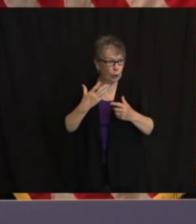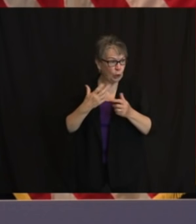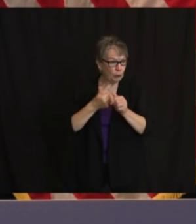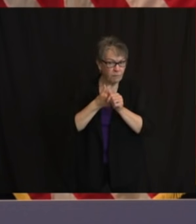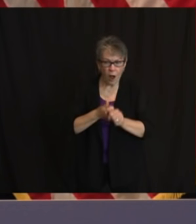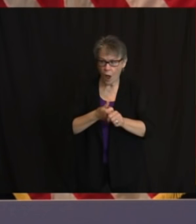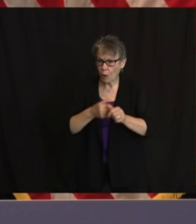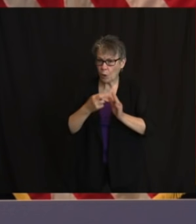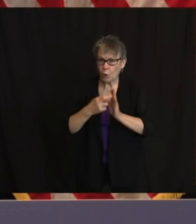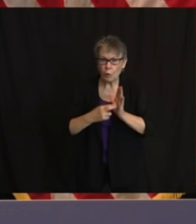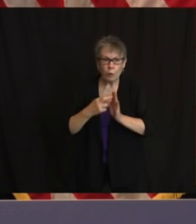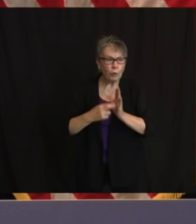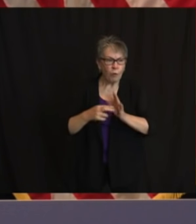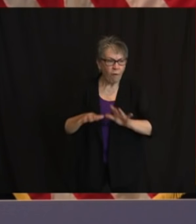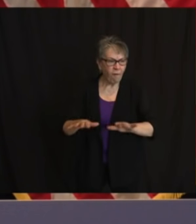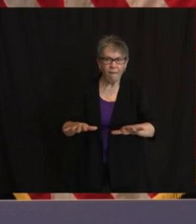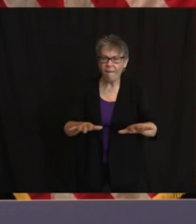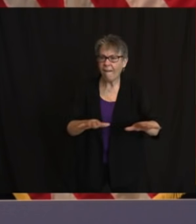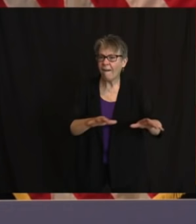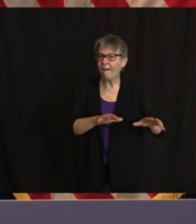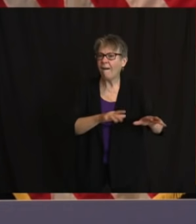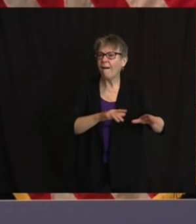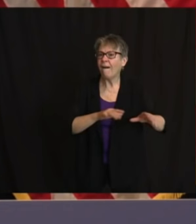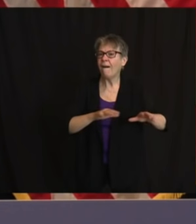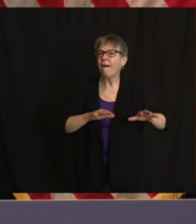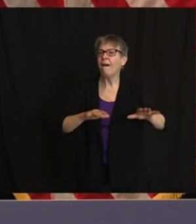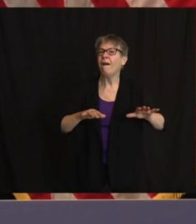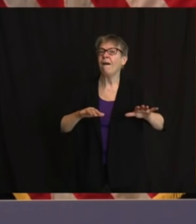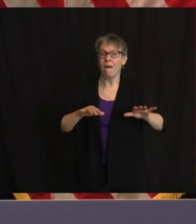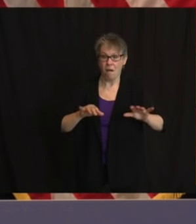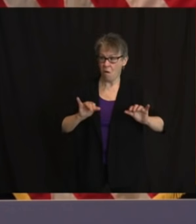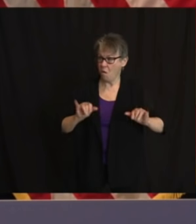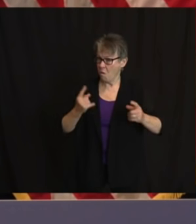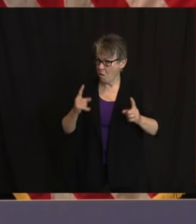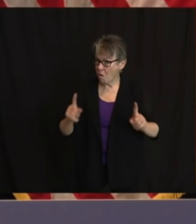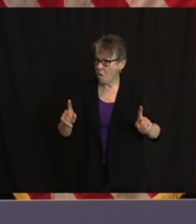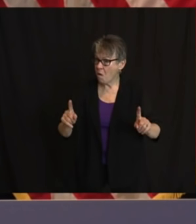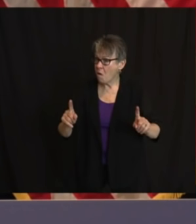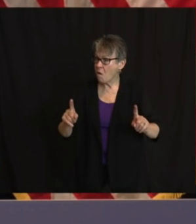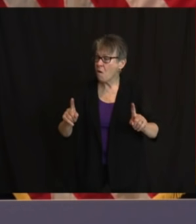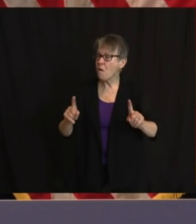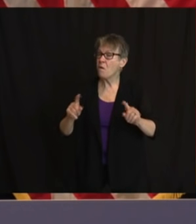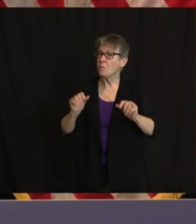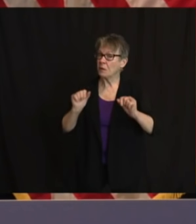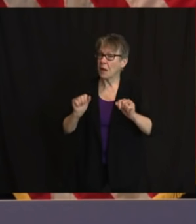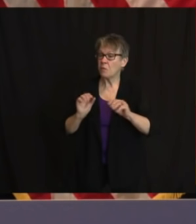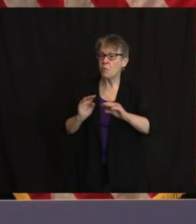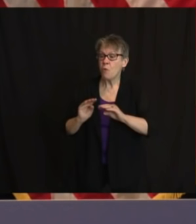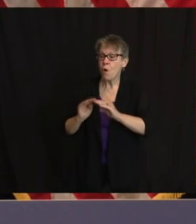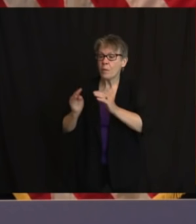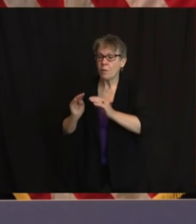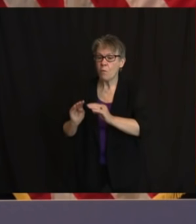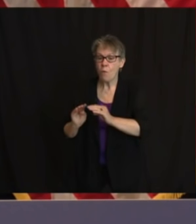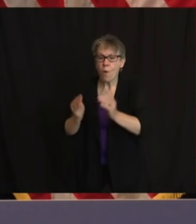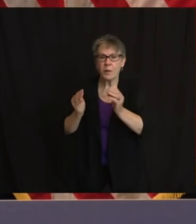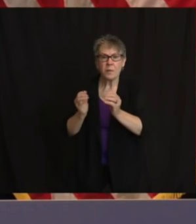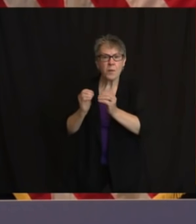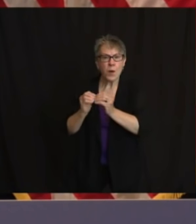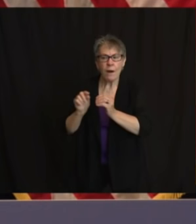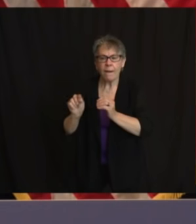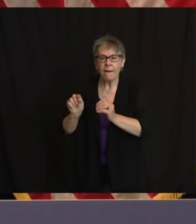of decisions that are not just outdoor decisions, but also other decisions down the road. Most importantly,